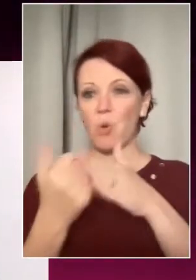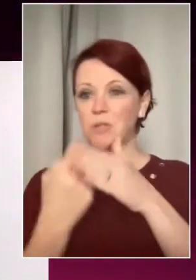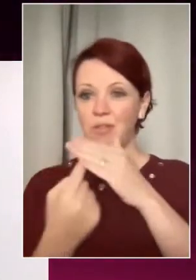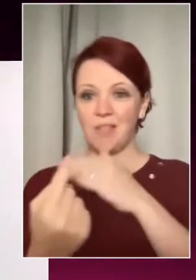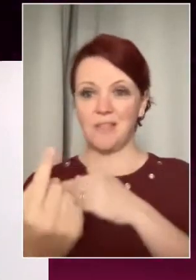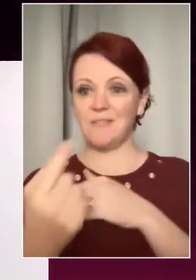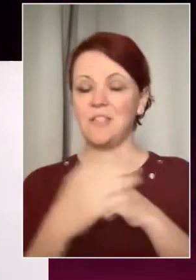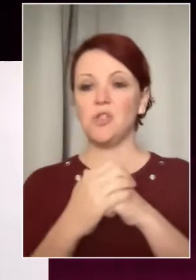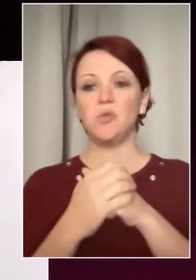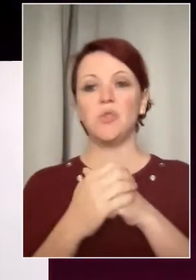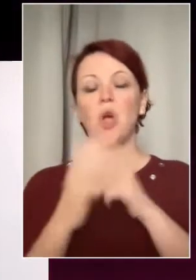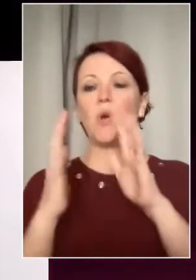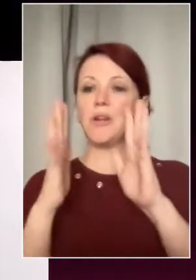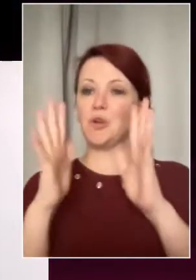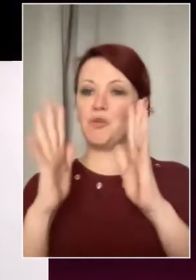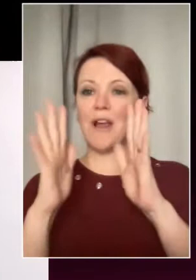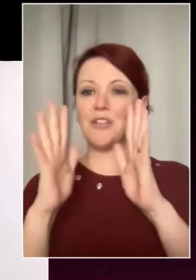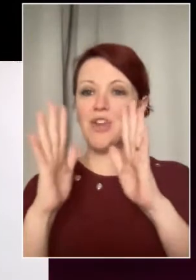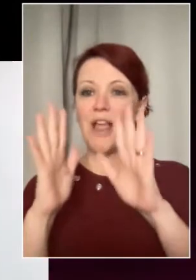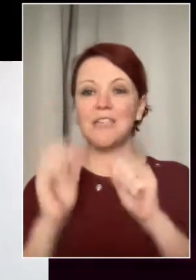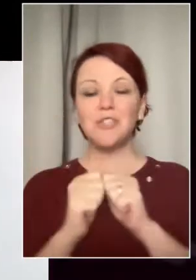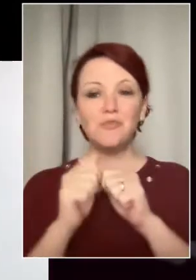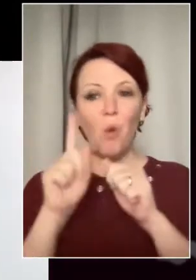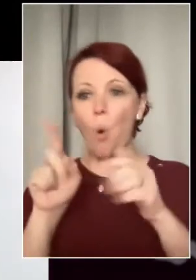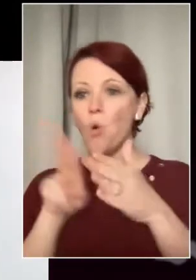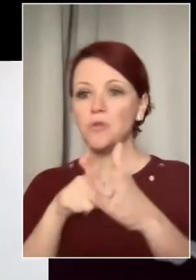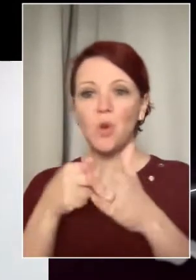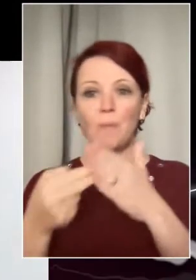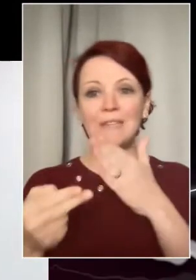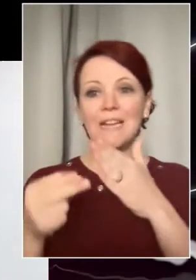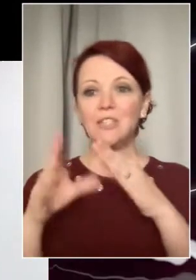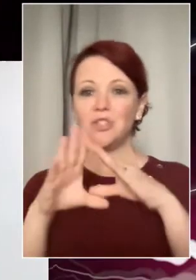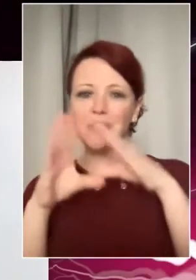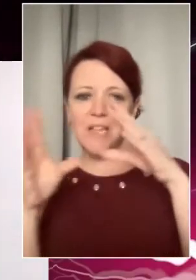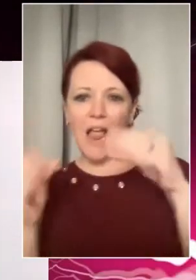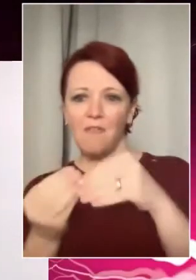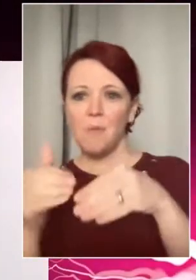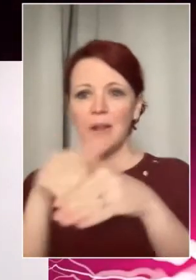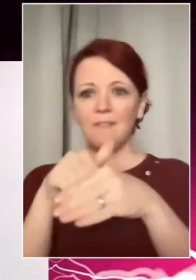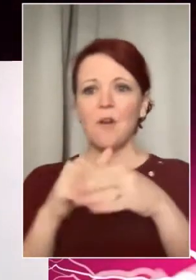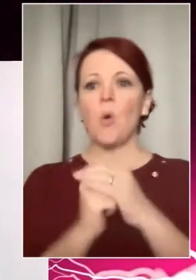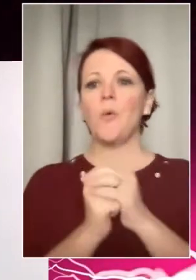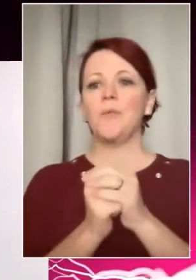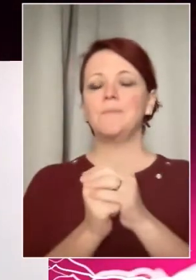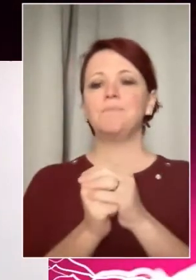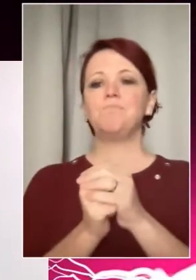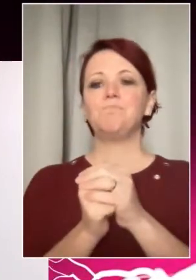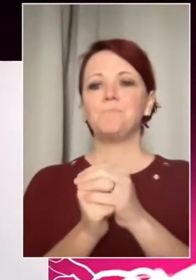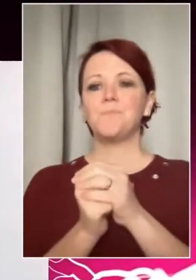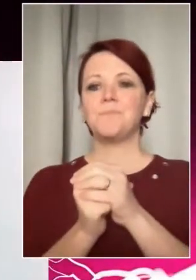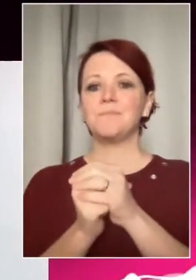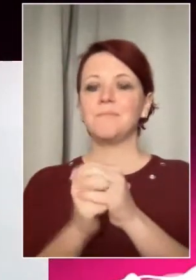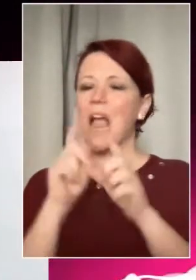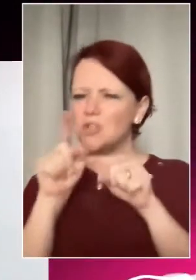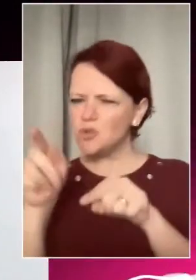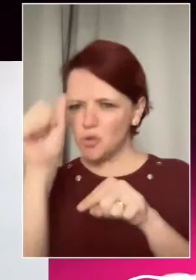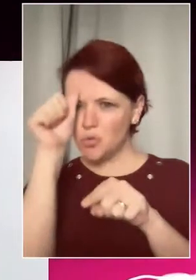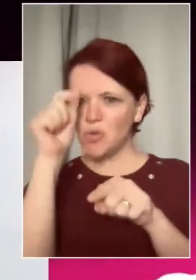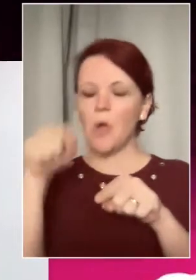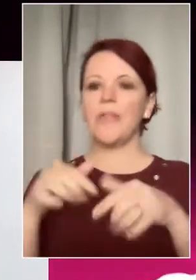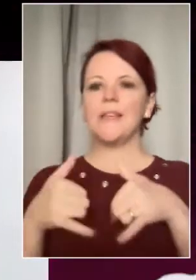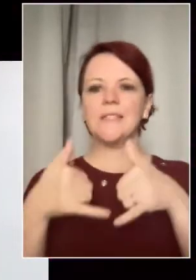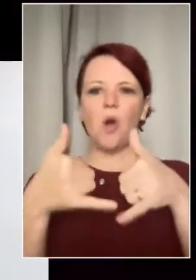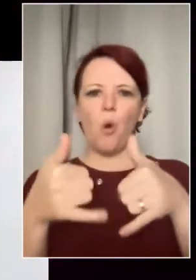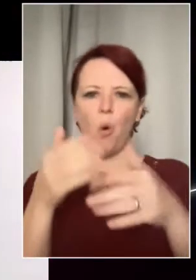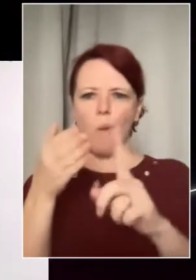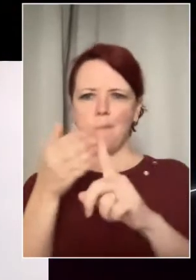huge congratulations to everyone taking part in these regional finals. As you know, these awards recognise those